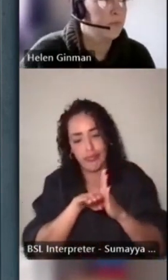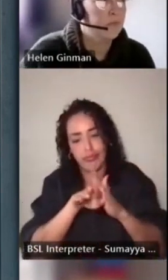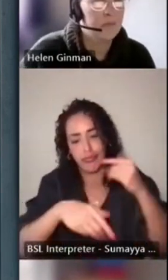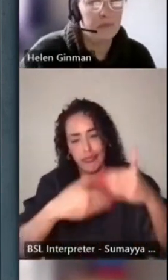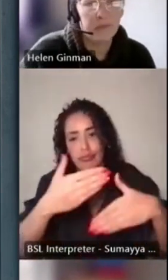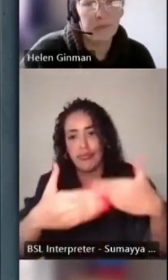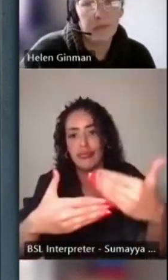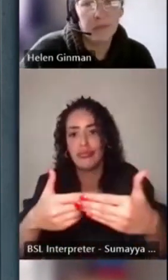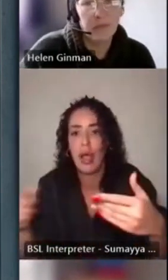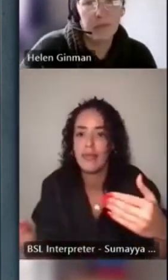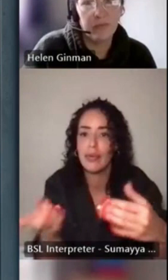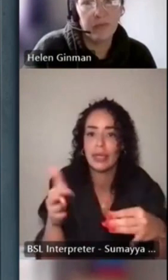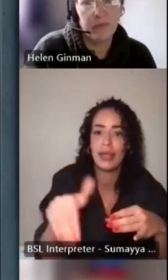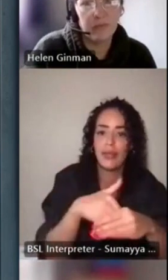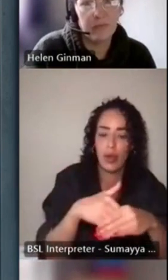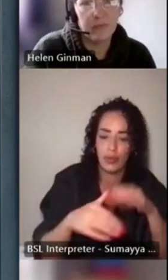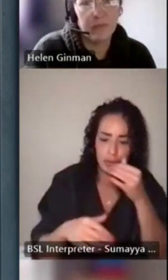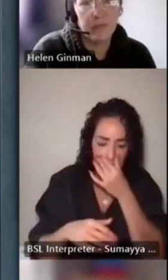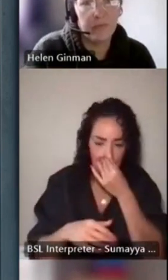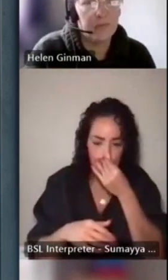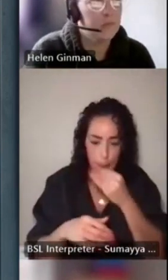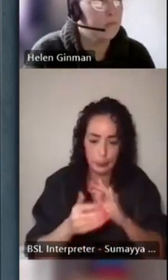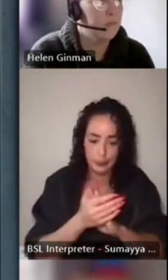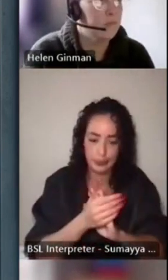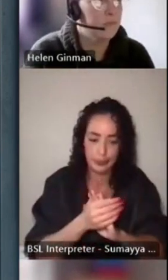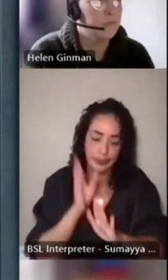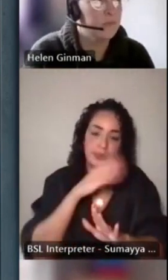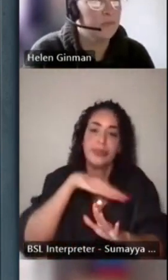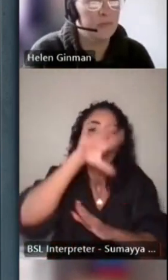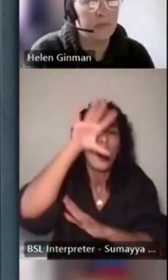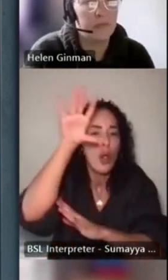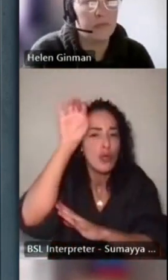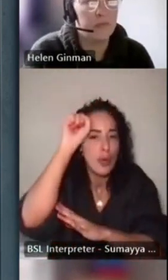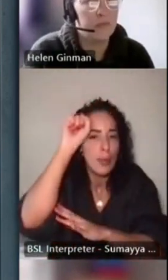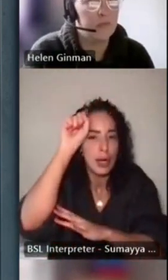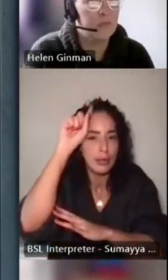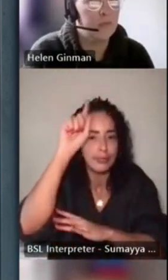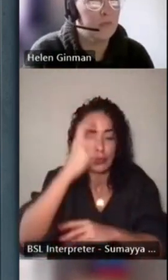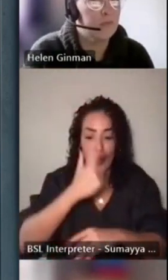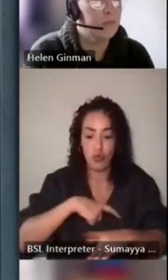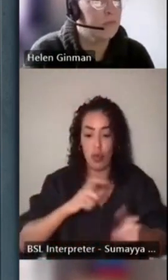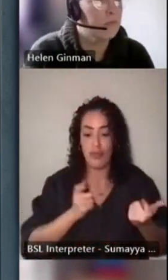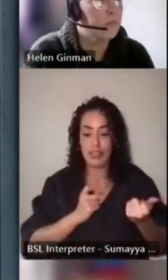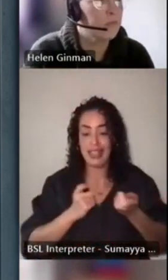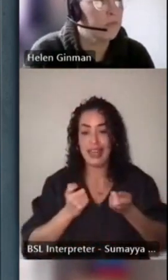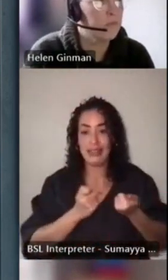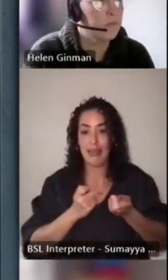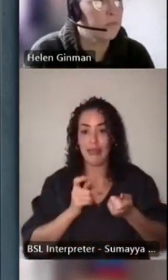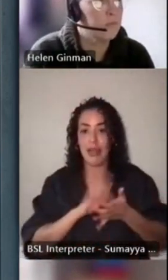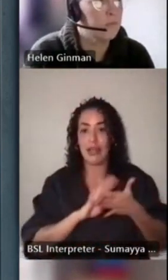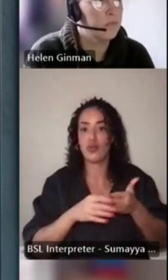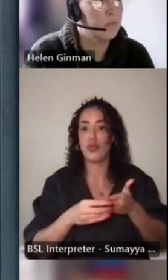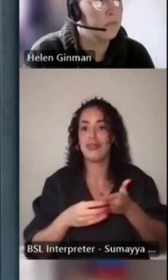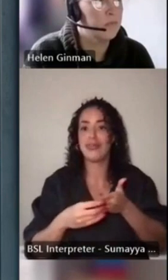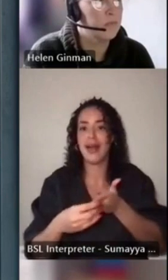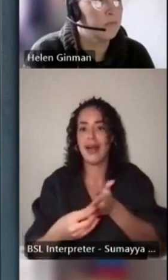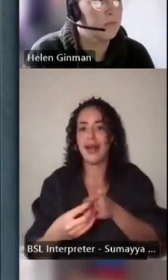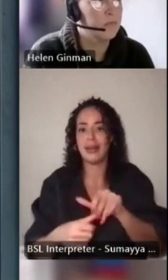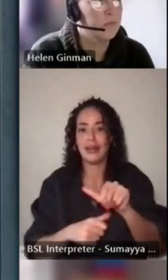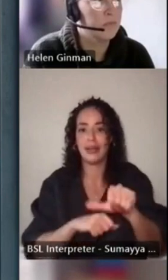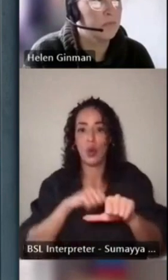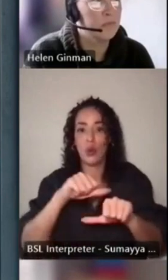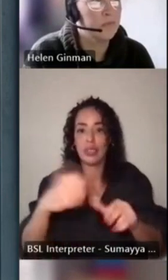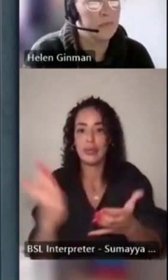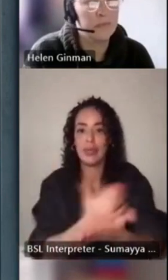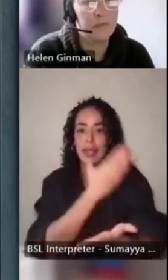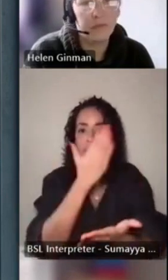involved. So just remember that the role of the facilitator in this instance is to guide the process, to ensure fairness